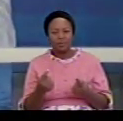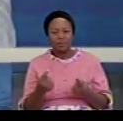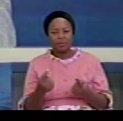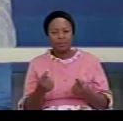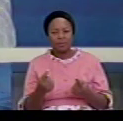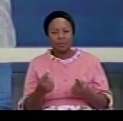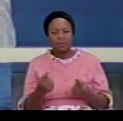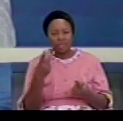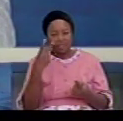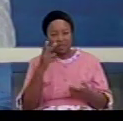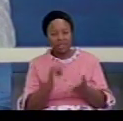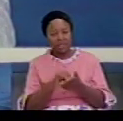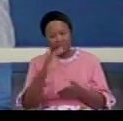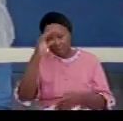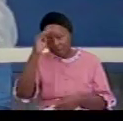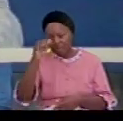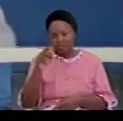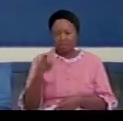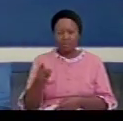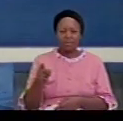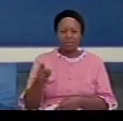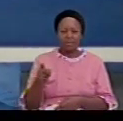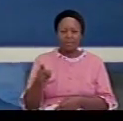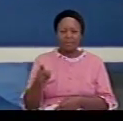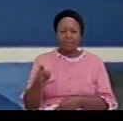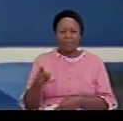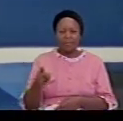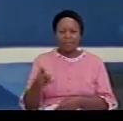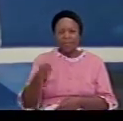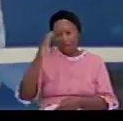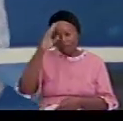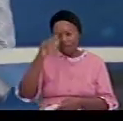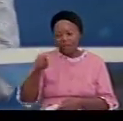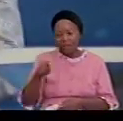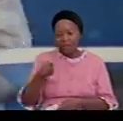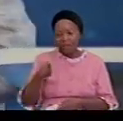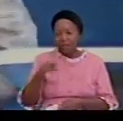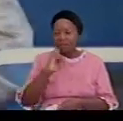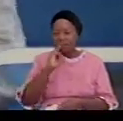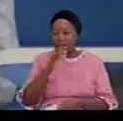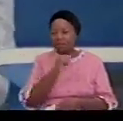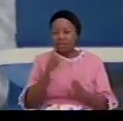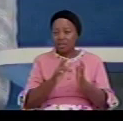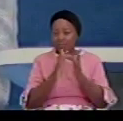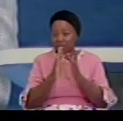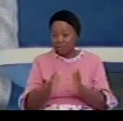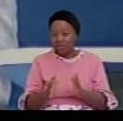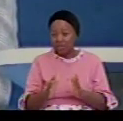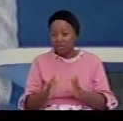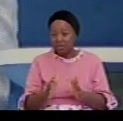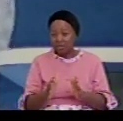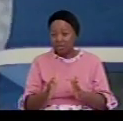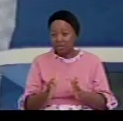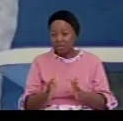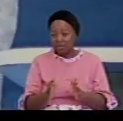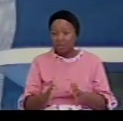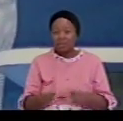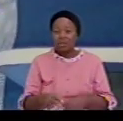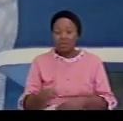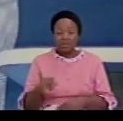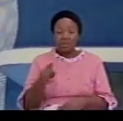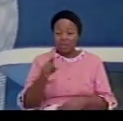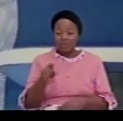Look at that man. He is a Christian. He's love. And he